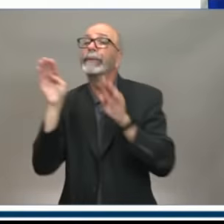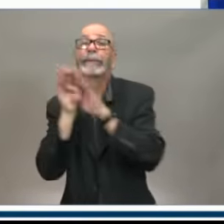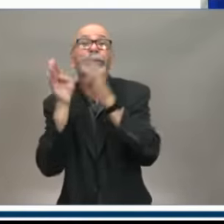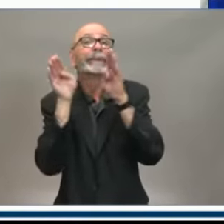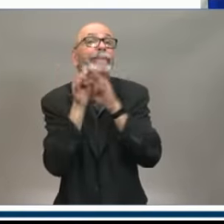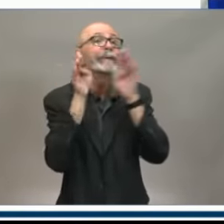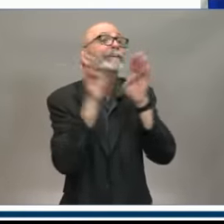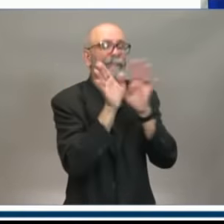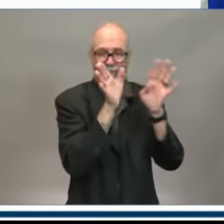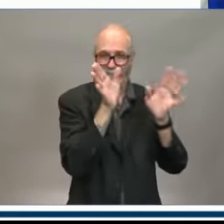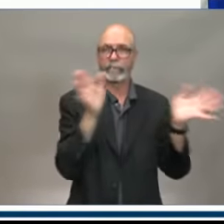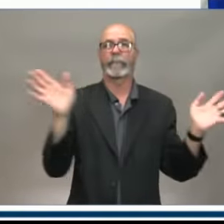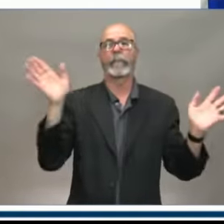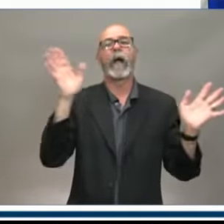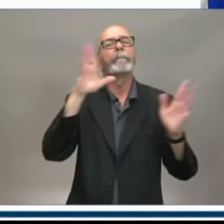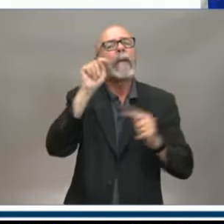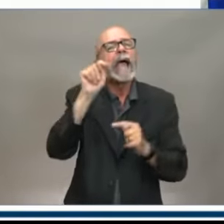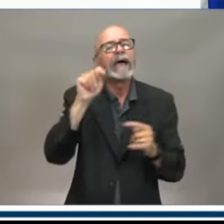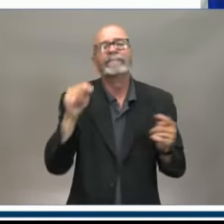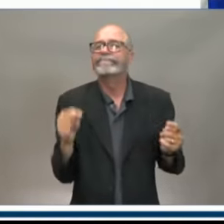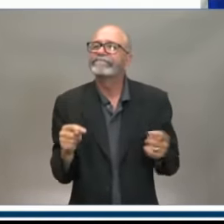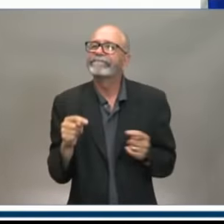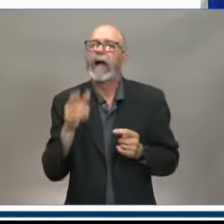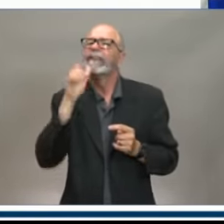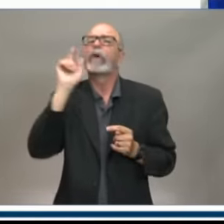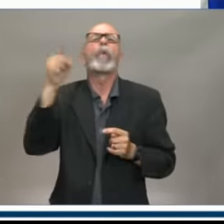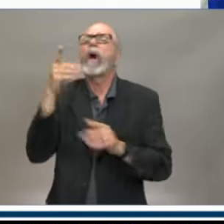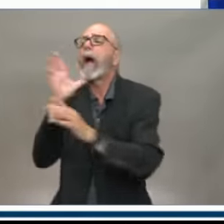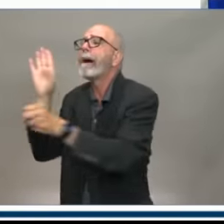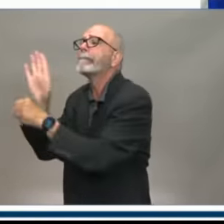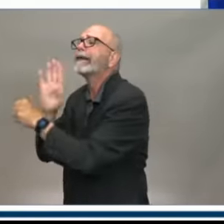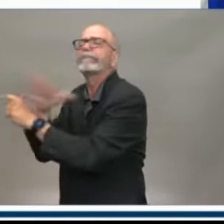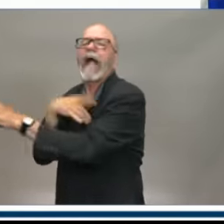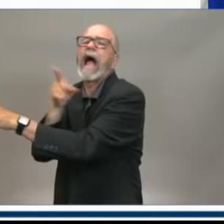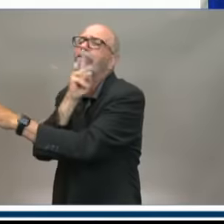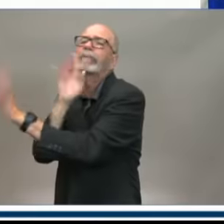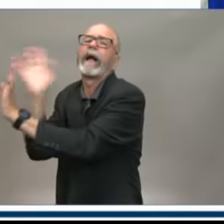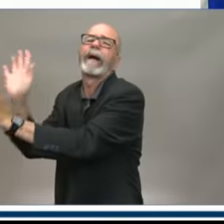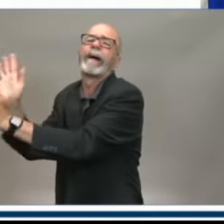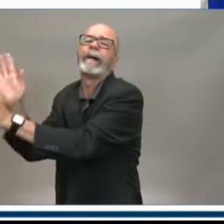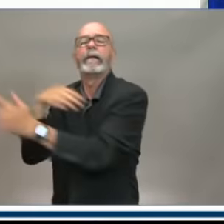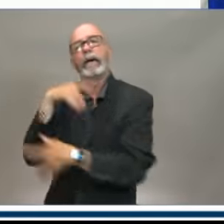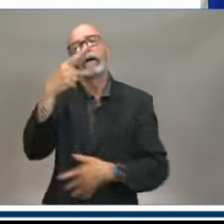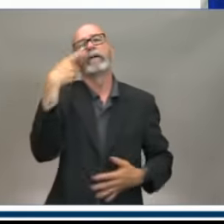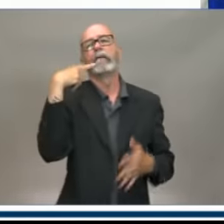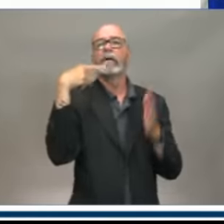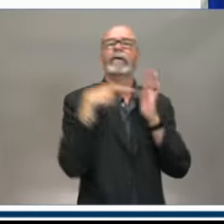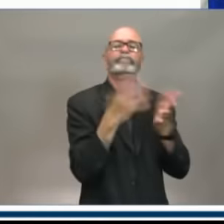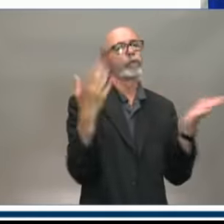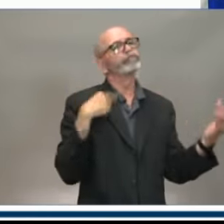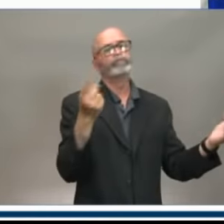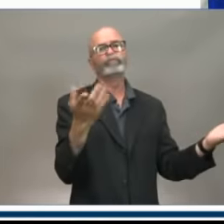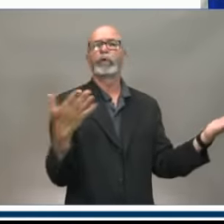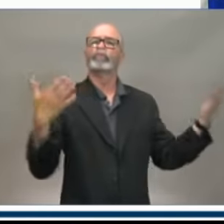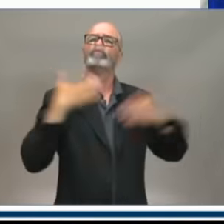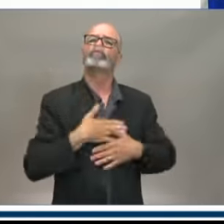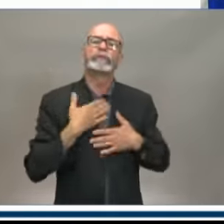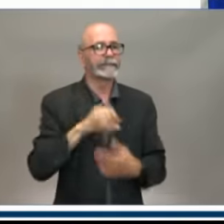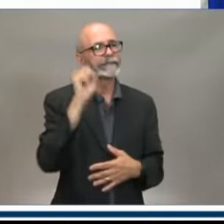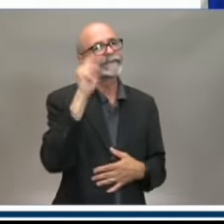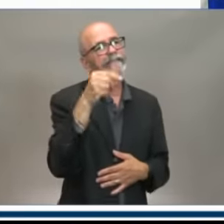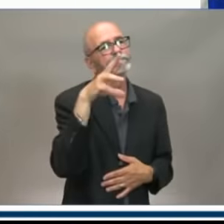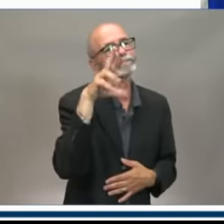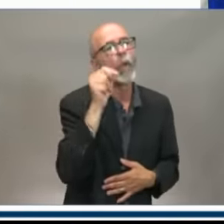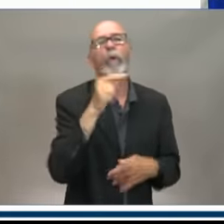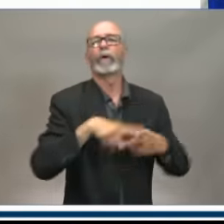for everything outside of businesses, so things like that group gathering limit and maybe even like recreational sports and, again, the